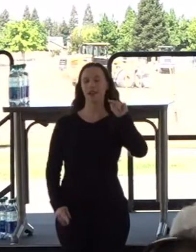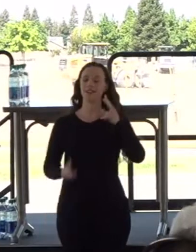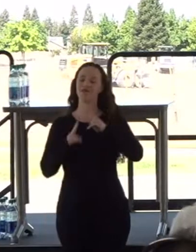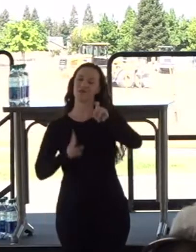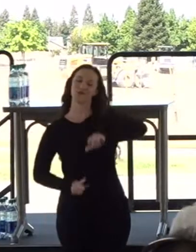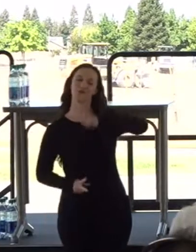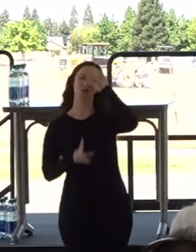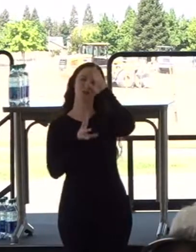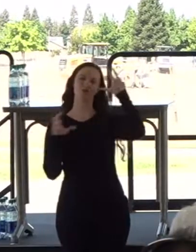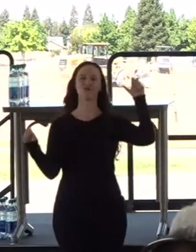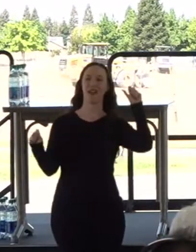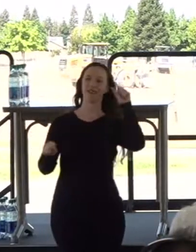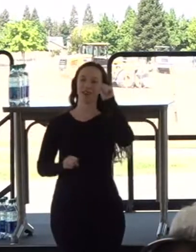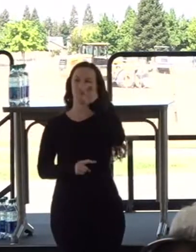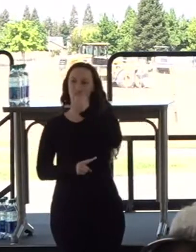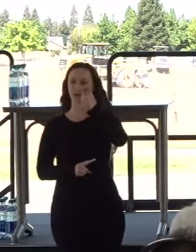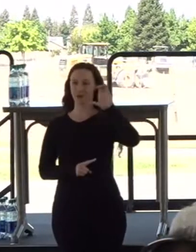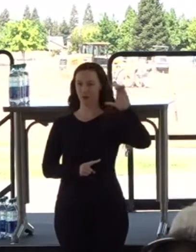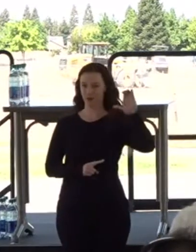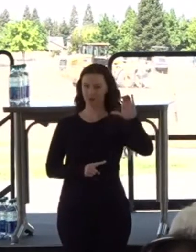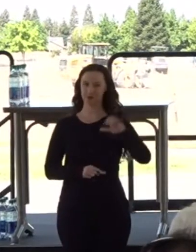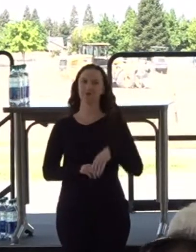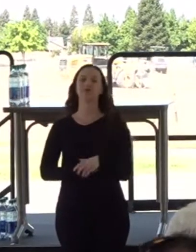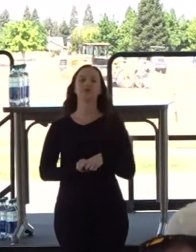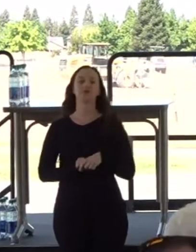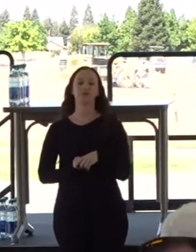proud president of Clovis Community College.